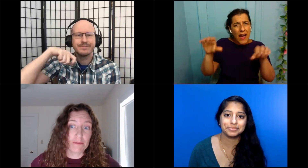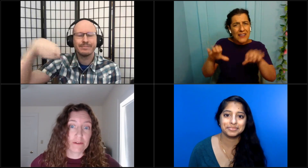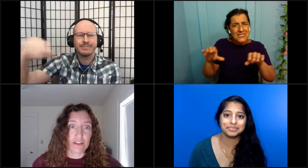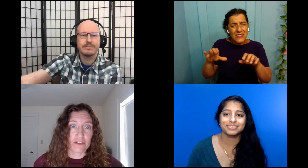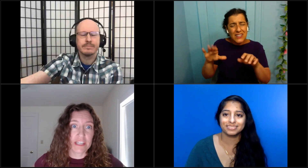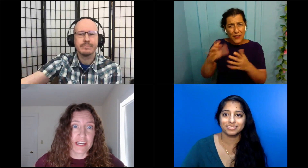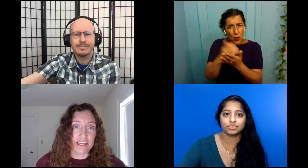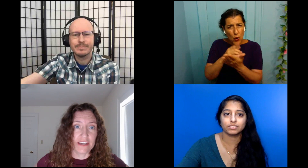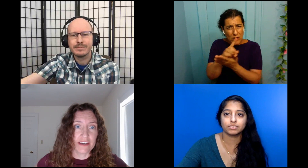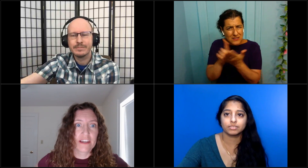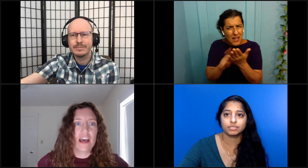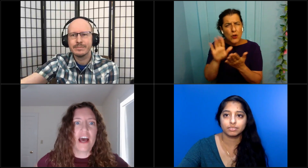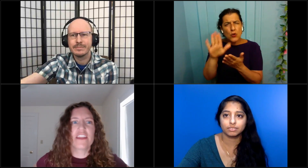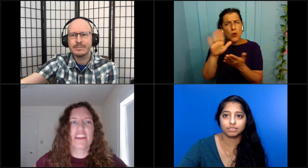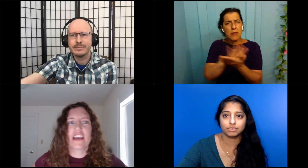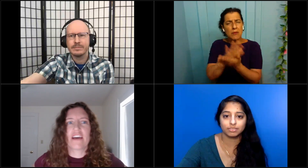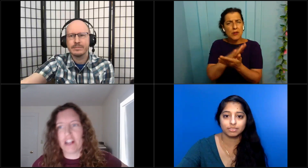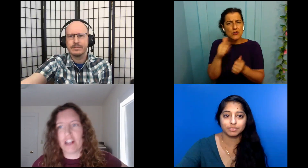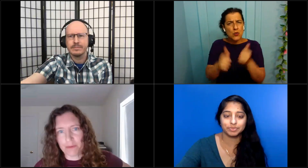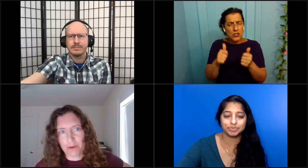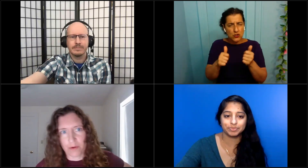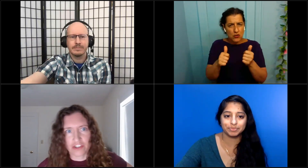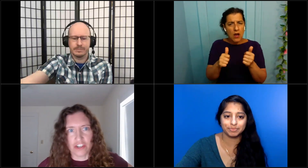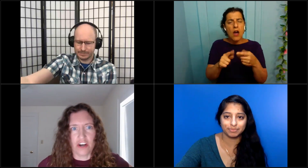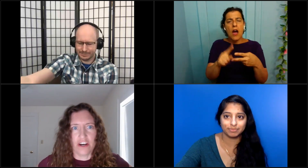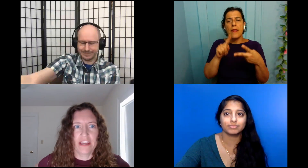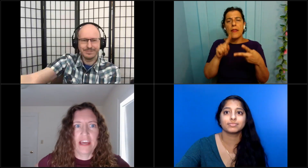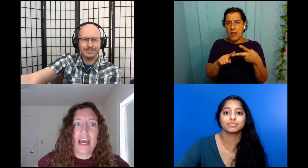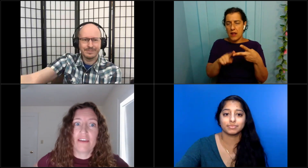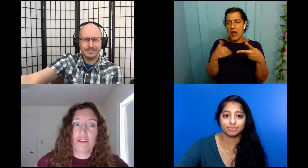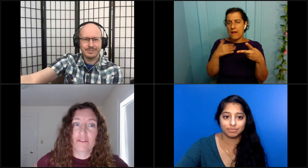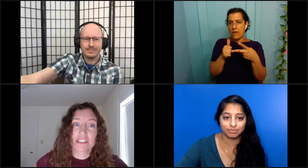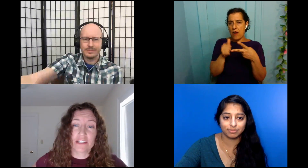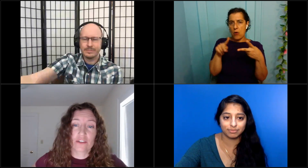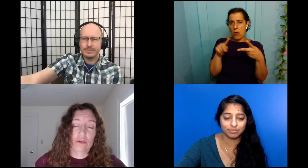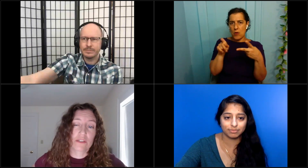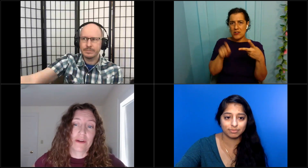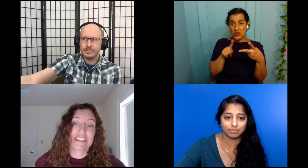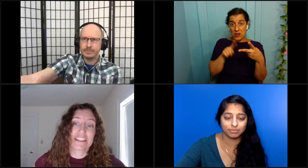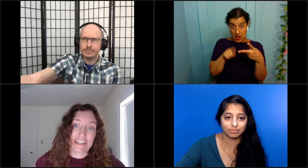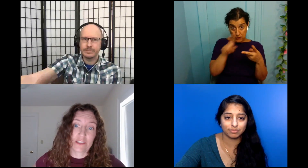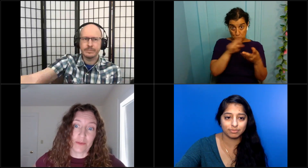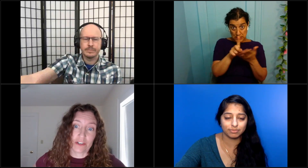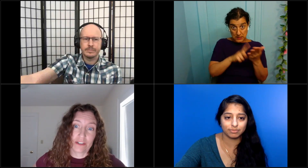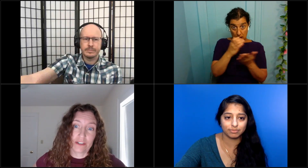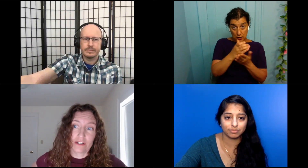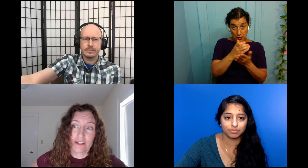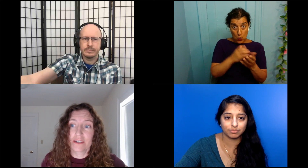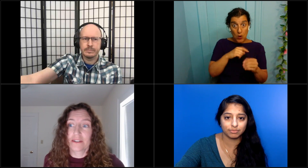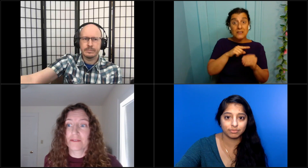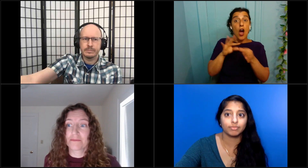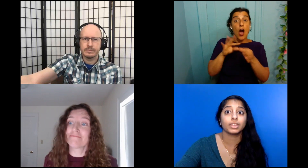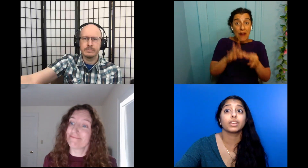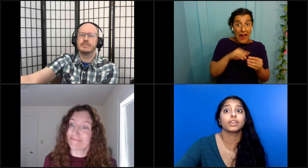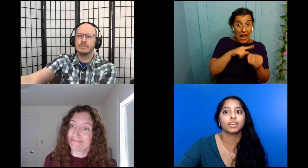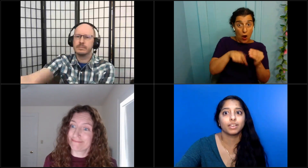their papers that you're citing? And then they have a follow-up question on, have you ever designed a course around a textbook?